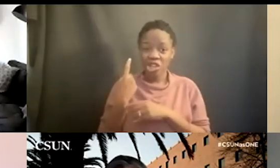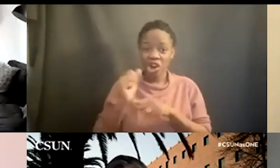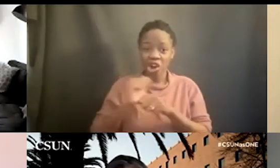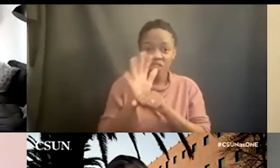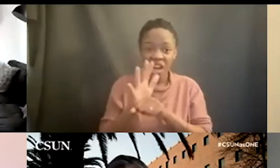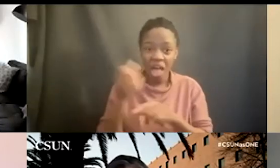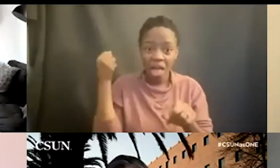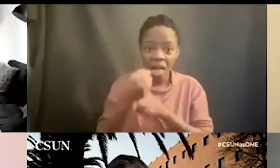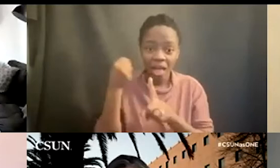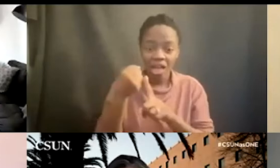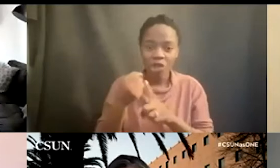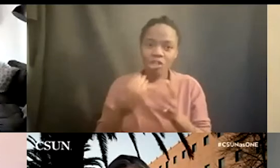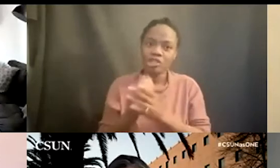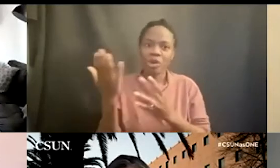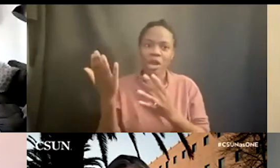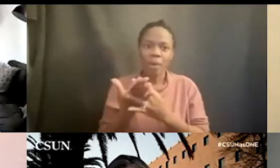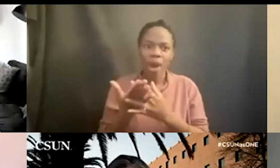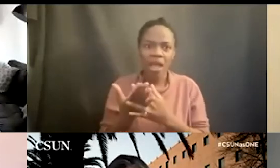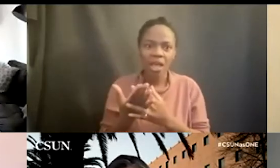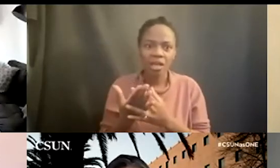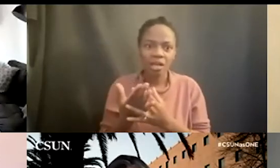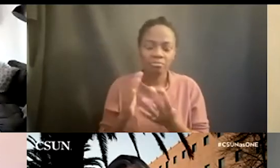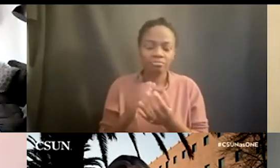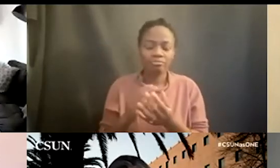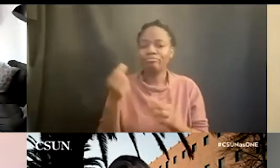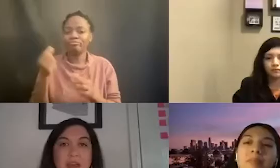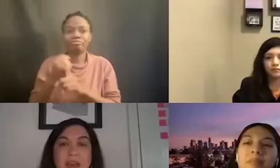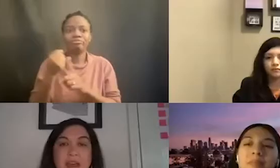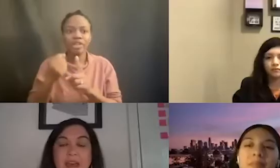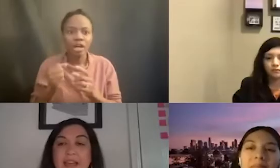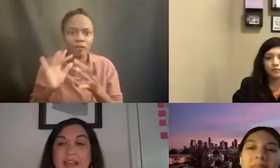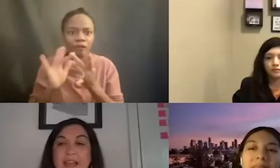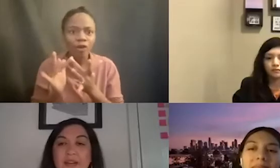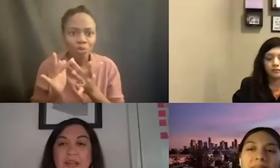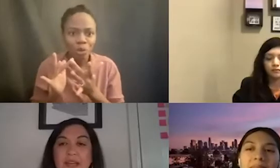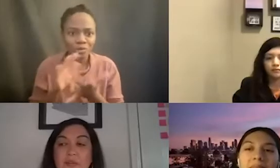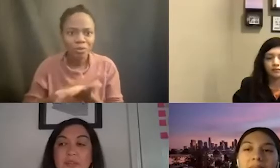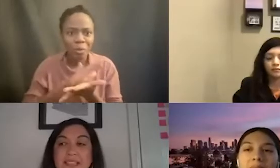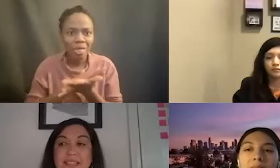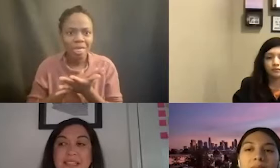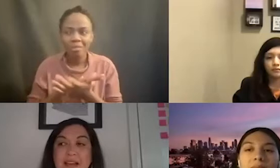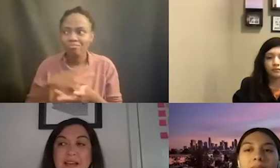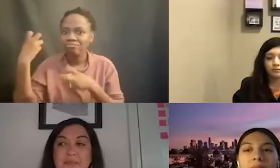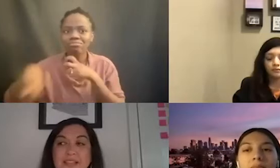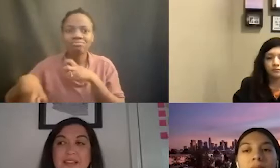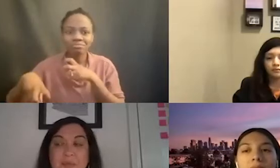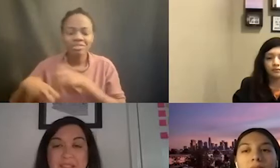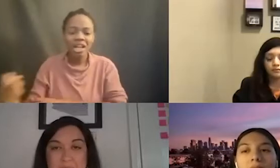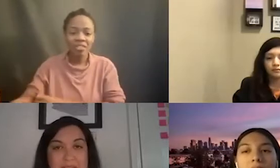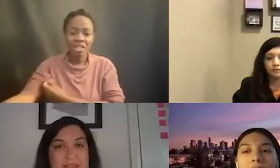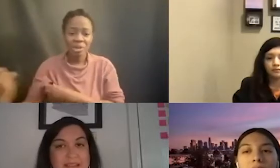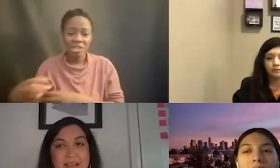spring break, now we're all virtual, that was tough, you know? And I know it wasn't just tough